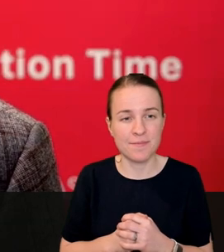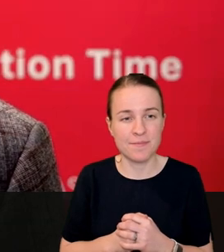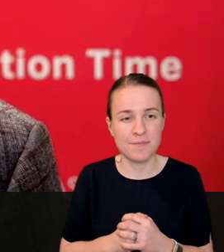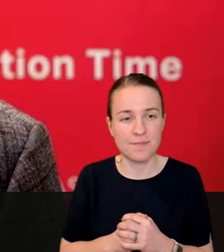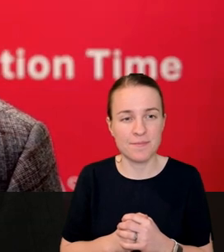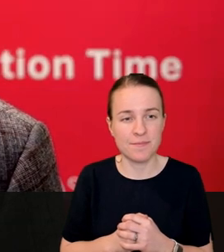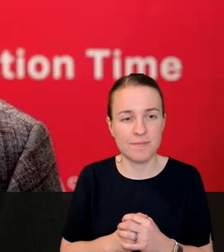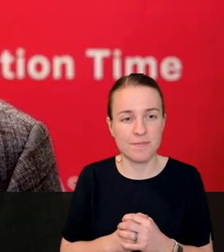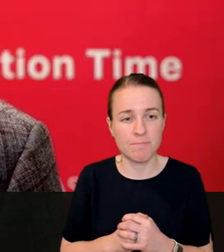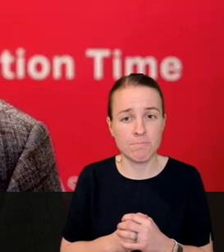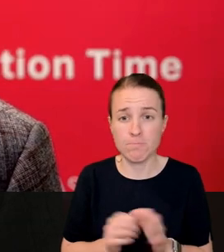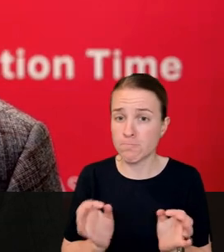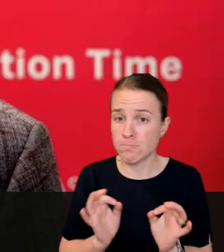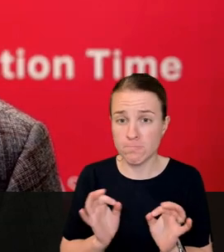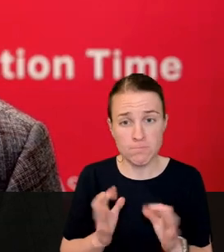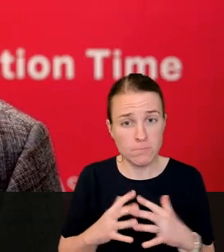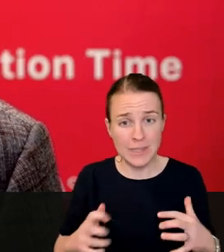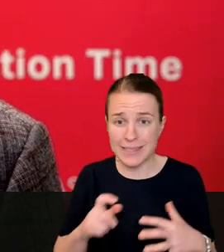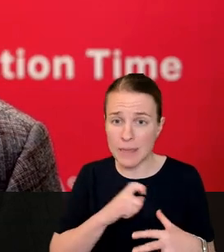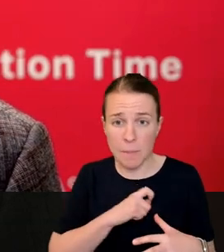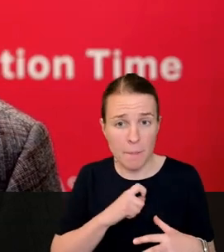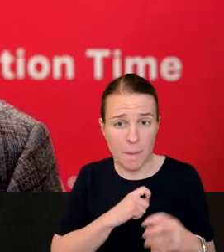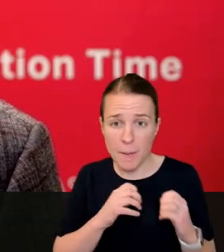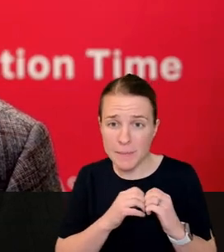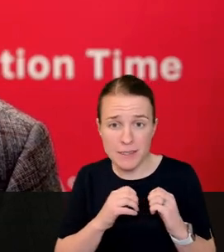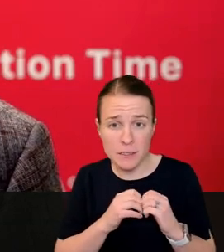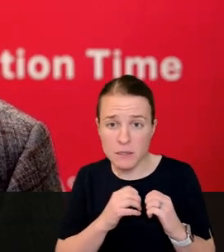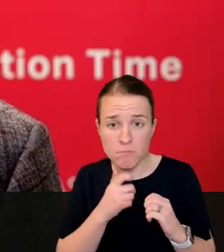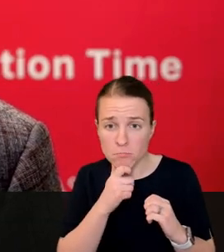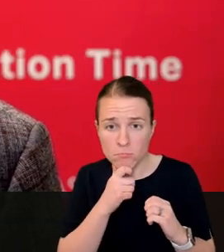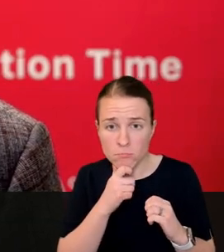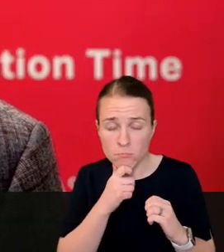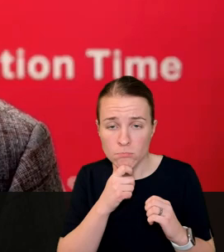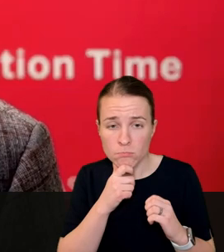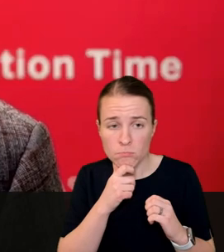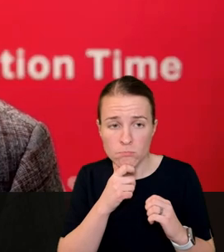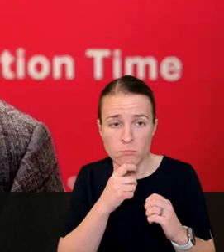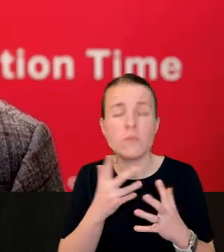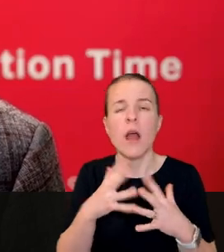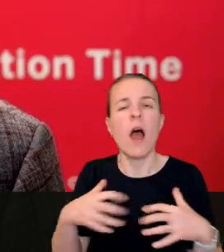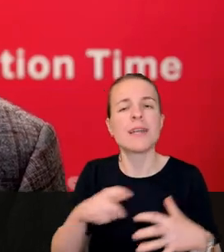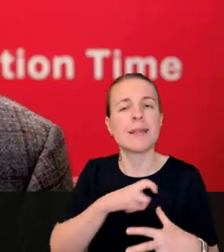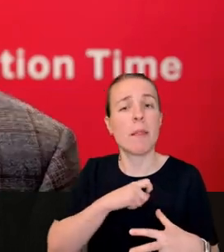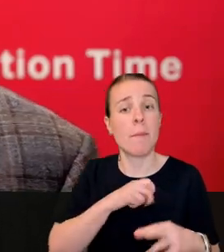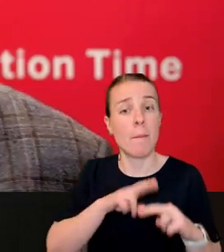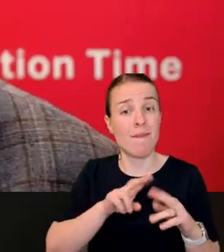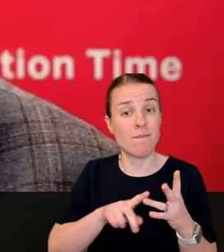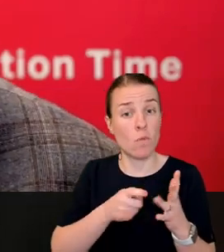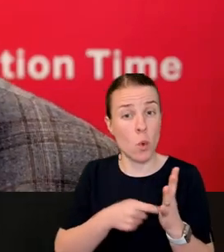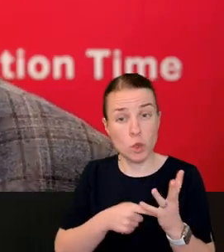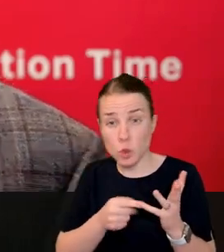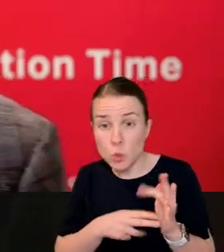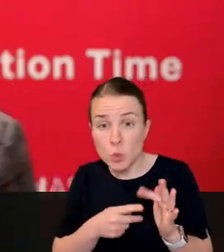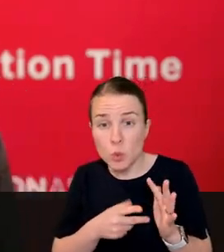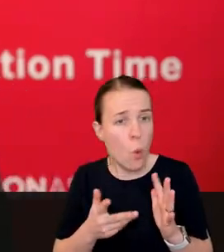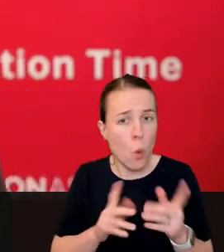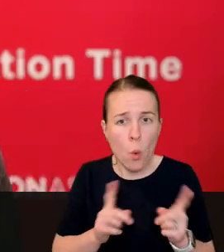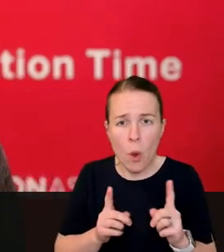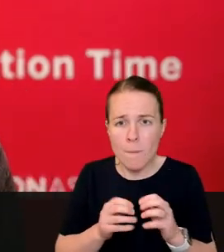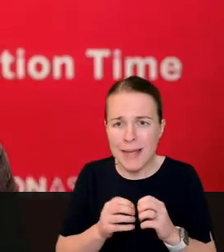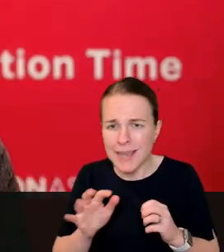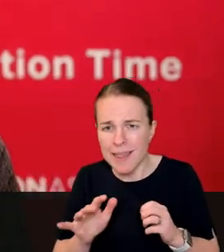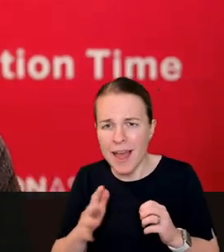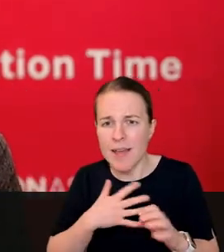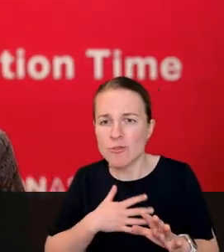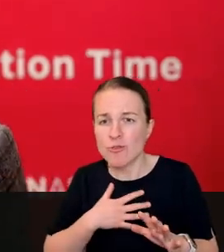No, Assembly Member, but she's disconnected. Assembly Member Fortune, if you'd like to come in, please. Oh, you're there, are you? Sorry.